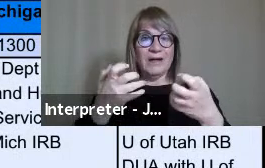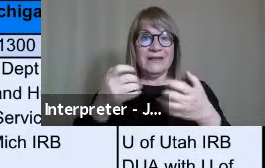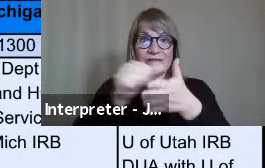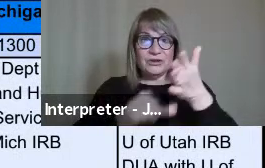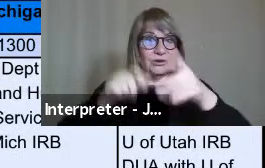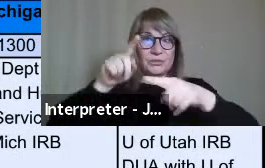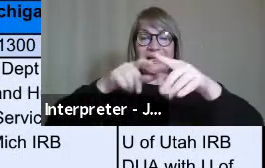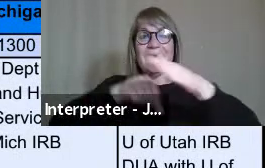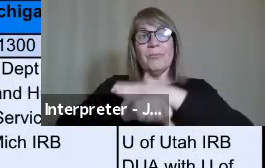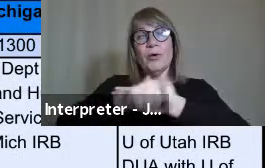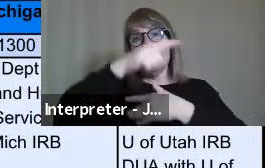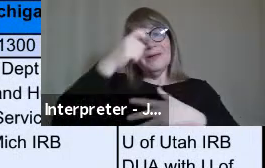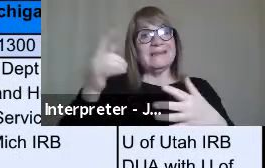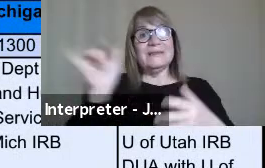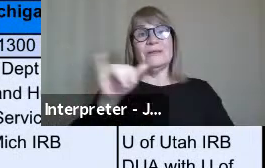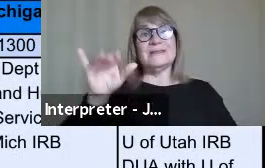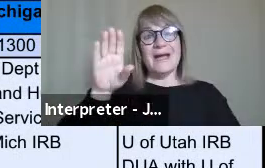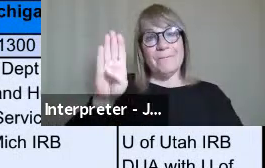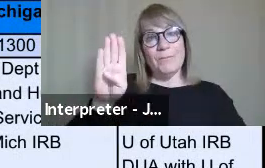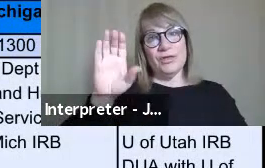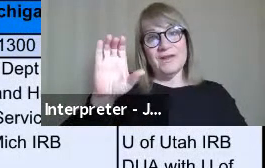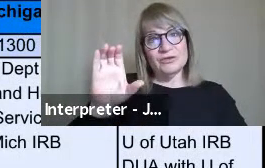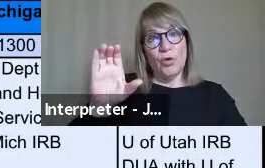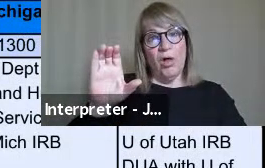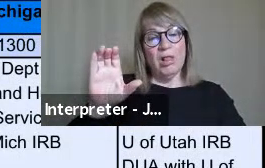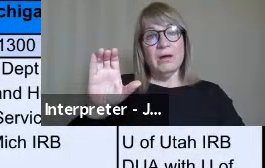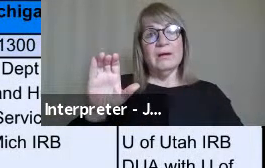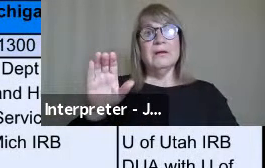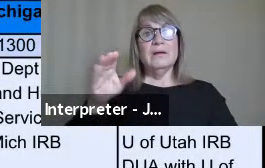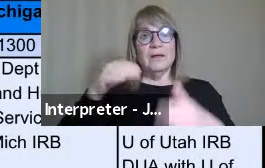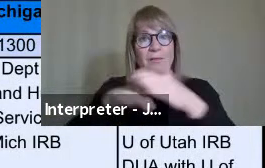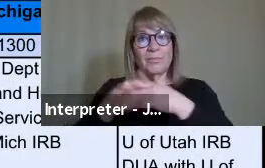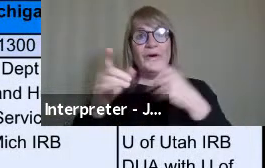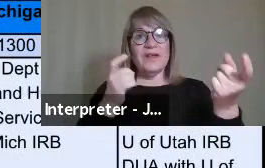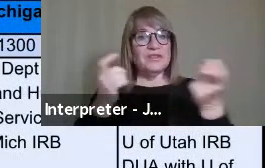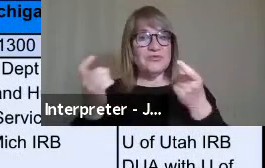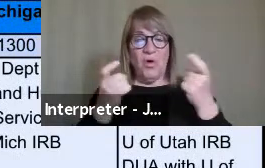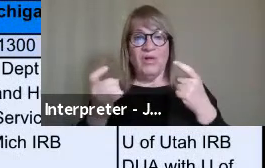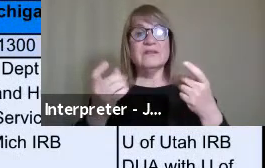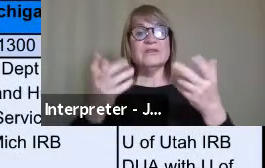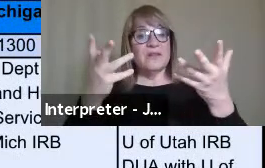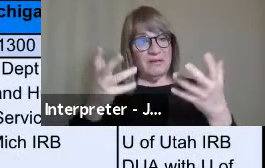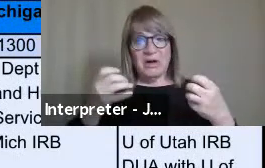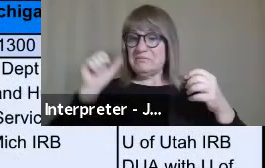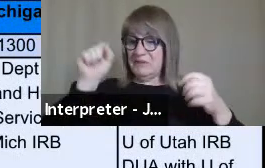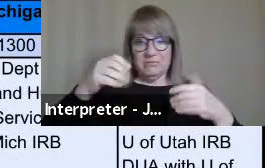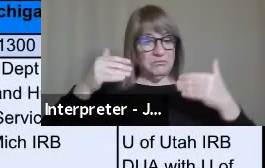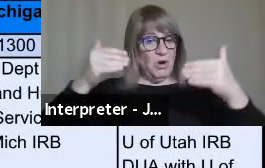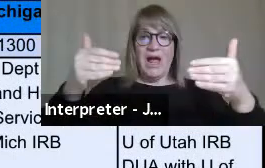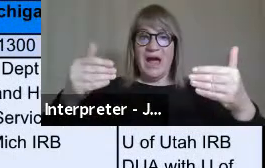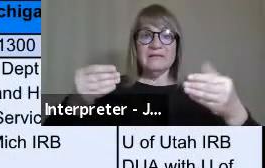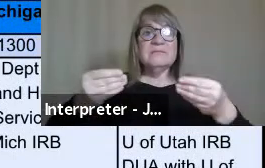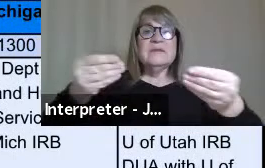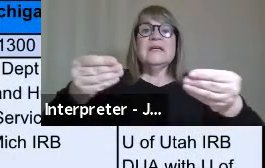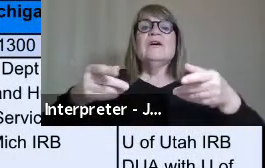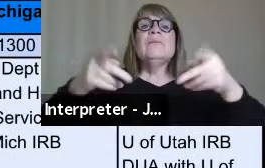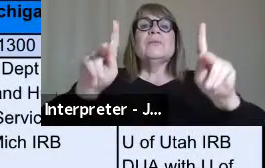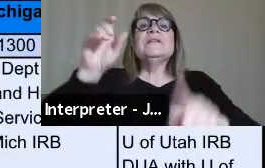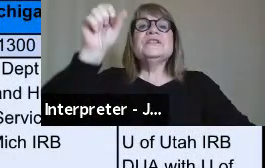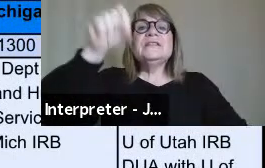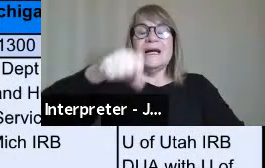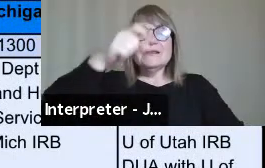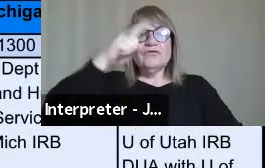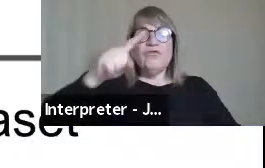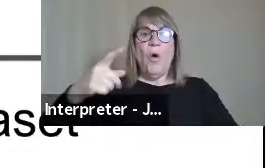navigating this system and we gathered those records as well um so to the next